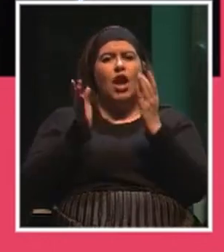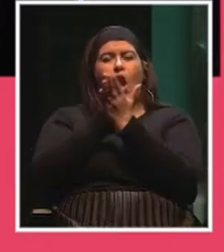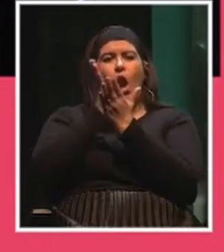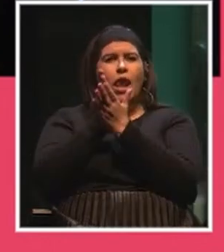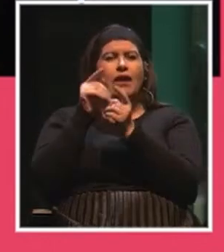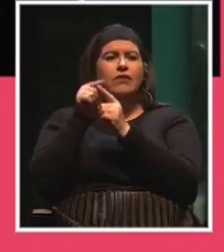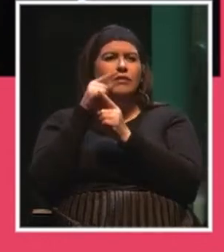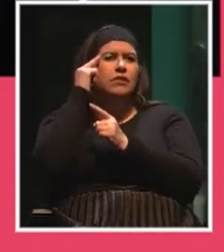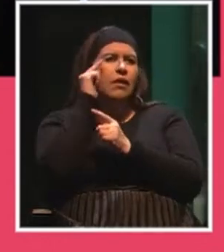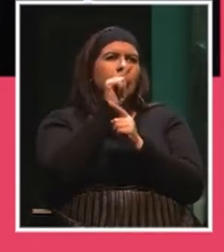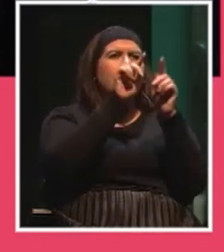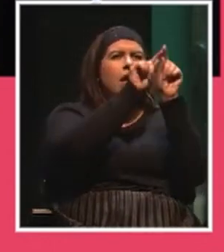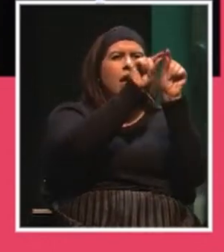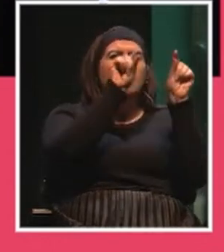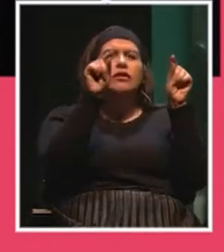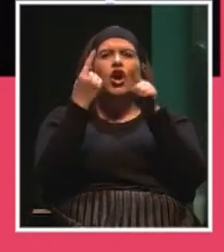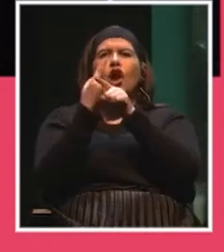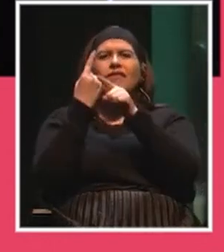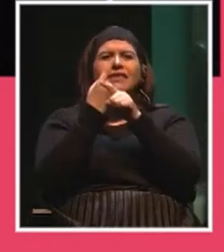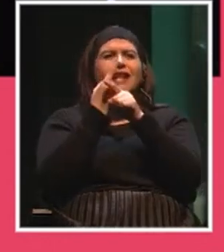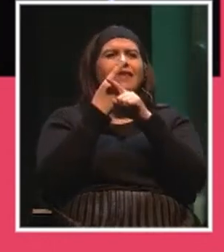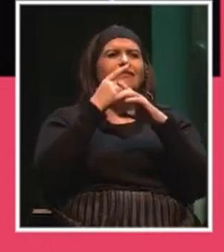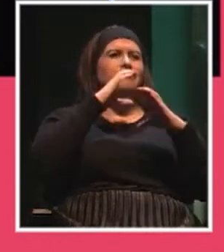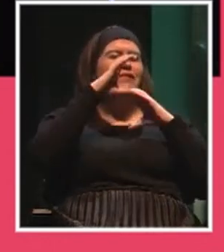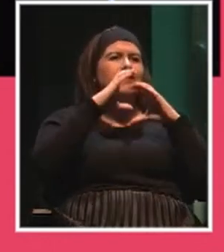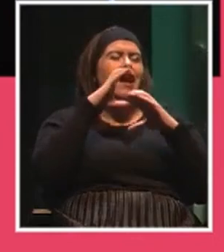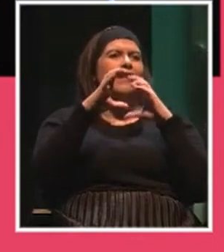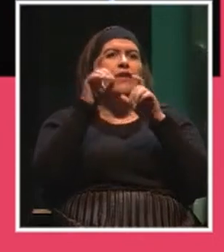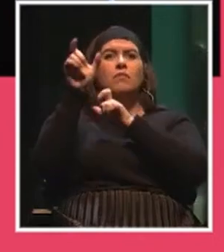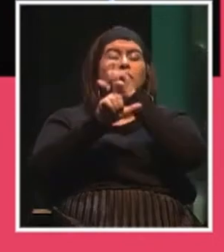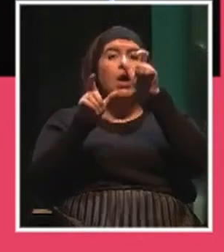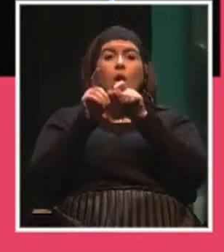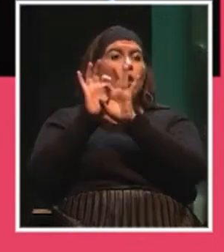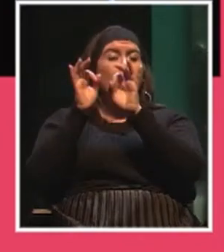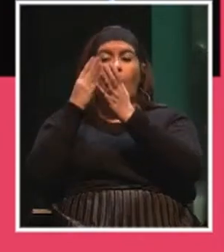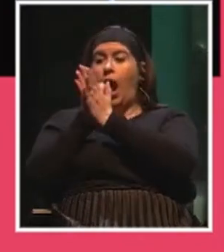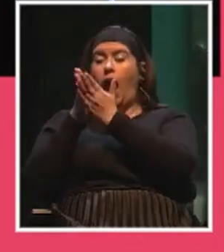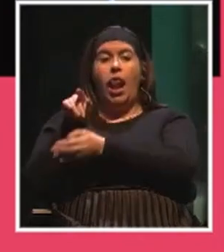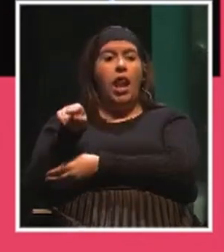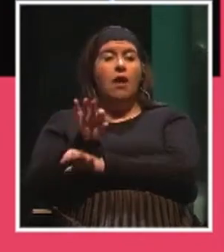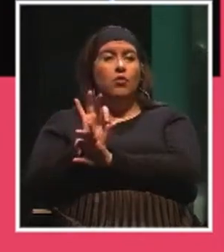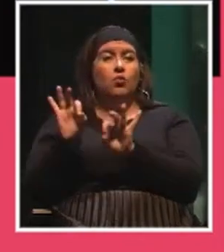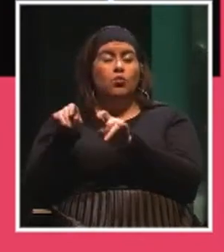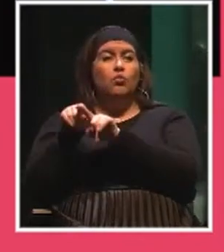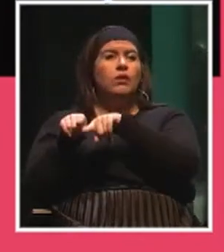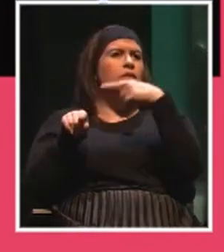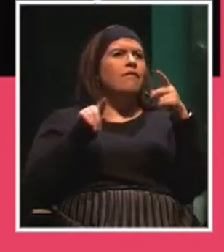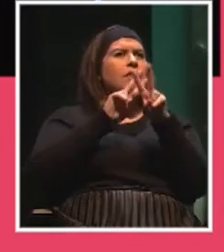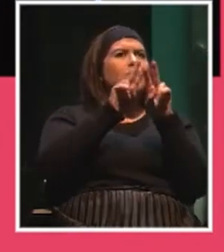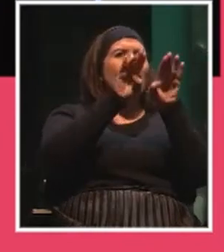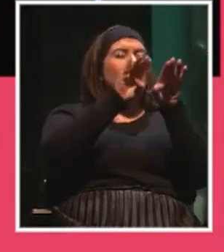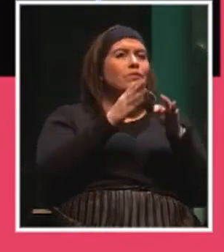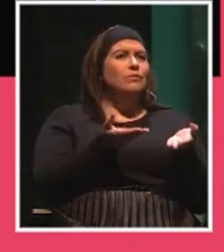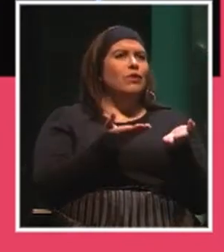online conversations. You have people who haven't seen the books. They're doing the same thing. How